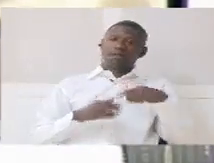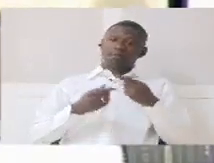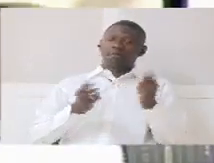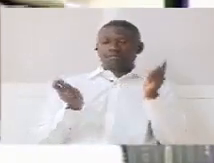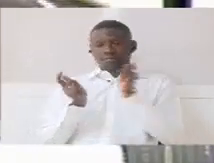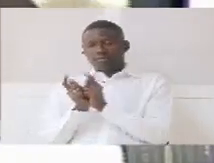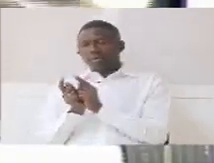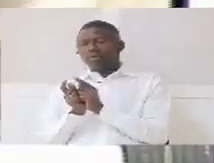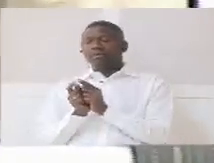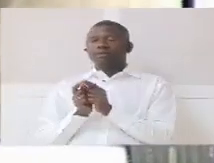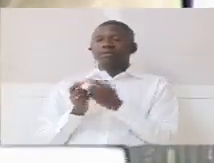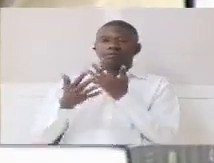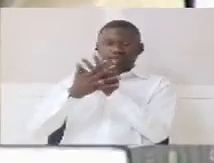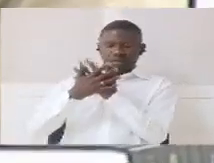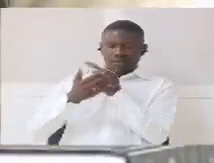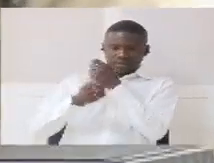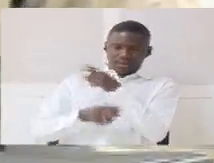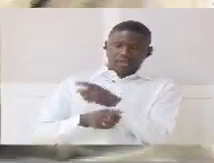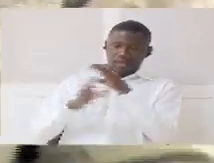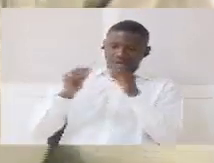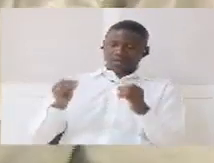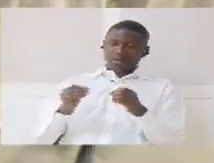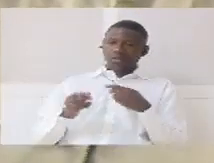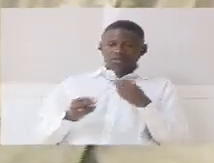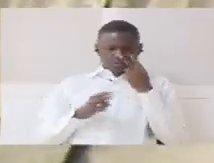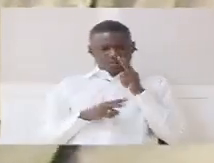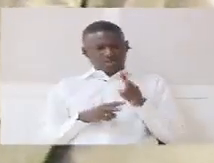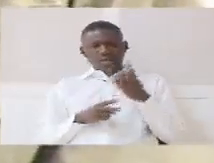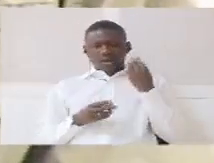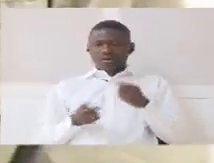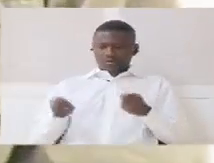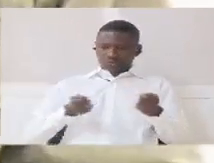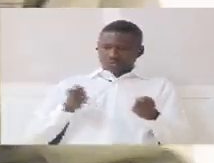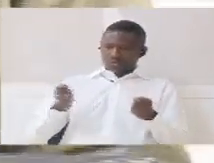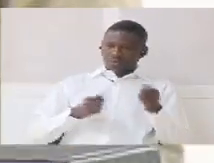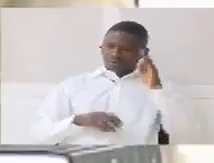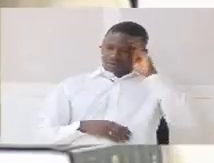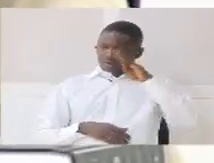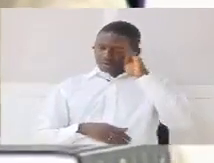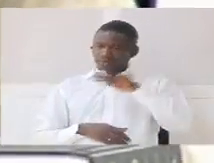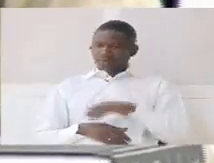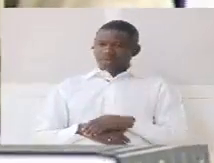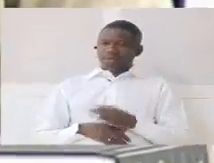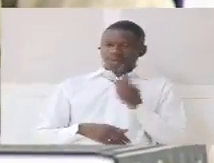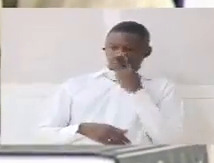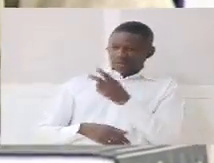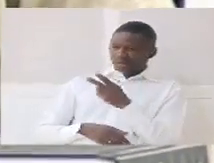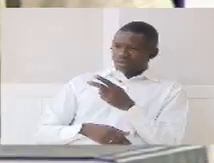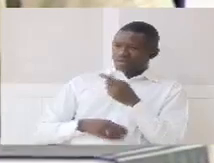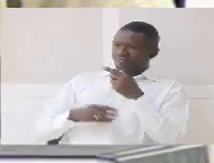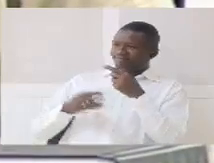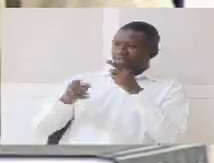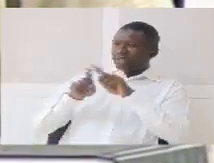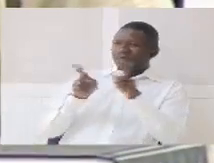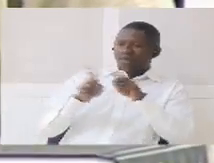kalanyaming criteria be told. So they will look at how they will manage the pardon because they will have the pardon, the categories criteria. Of prisoners, meaning the pardon. They will